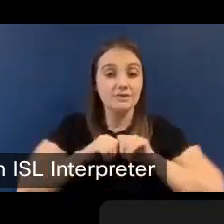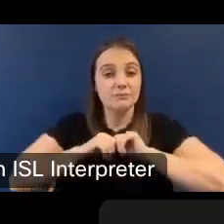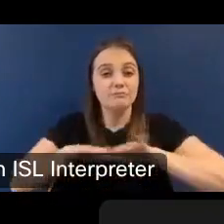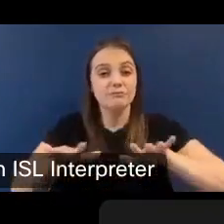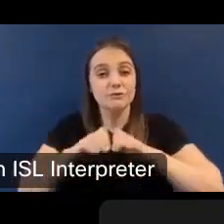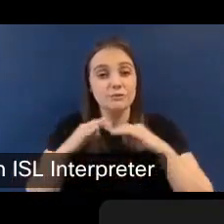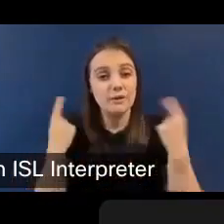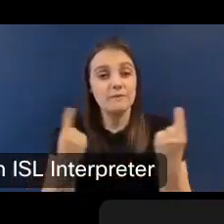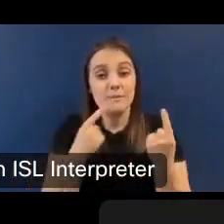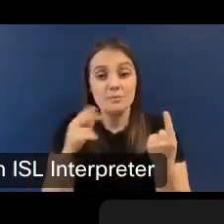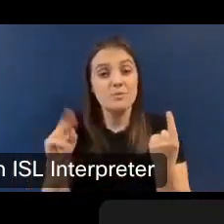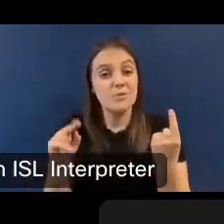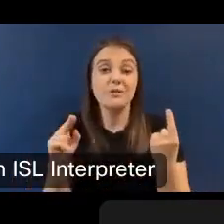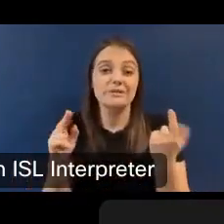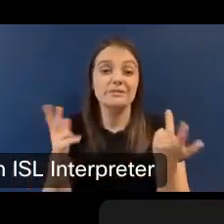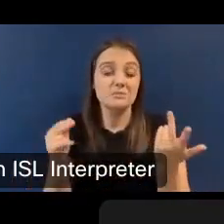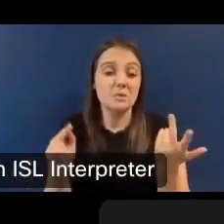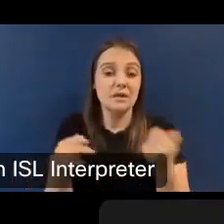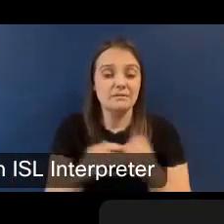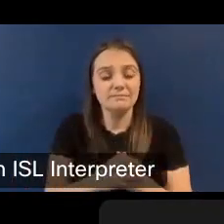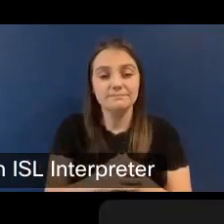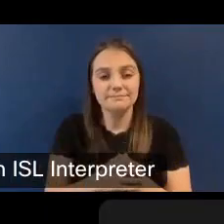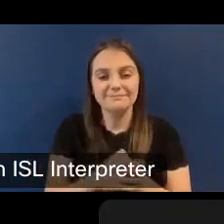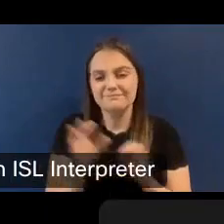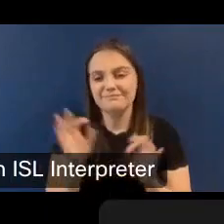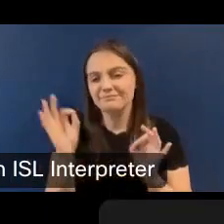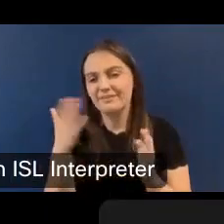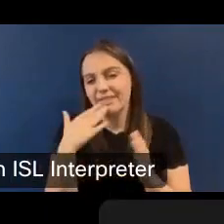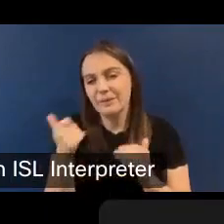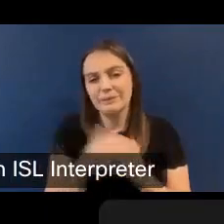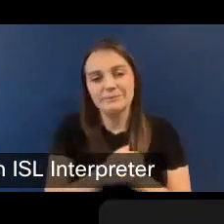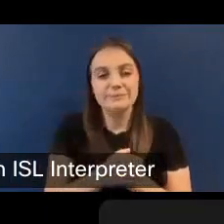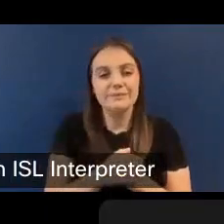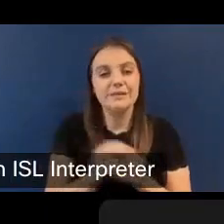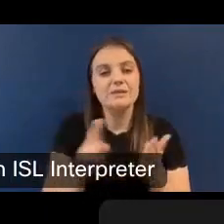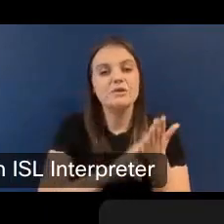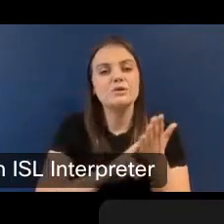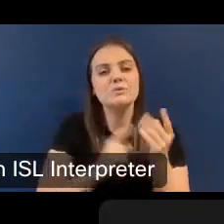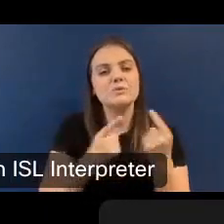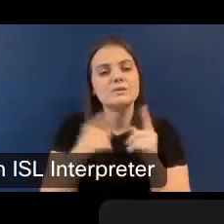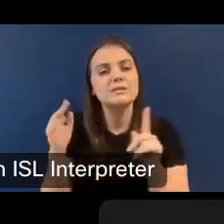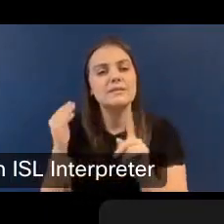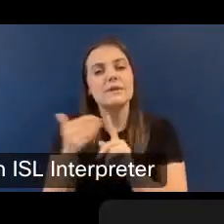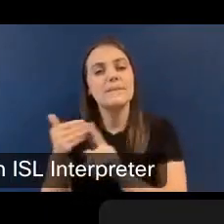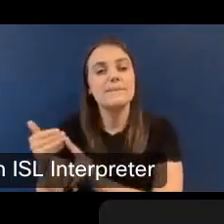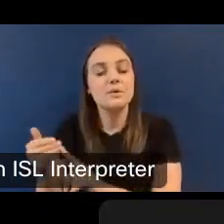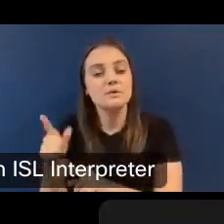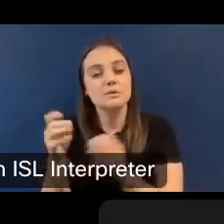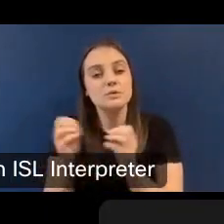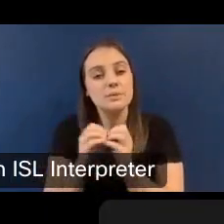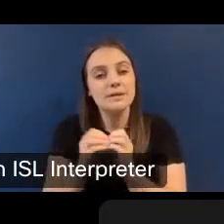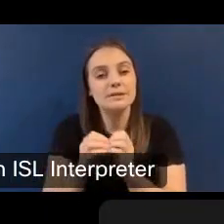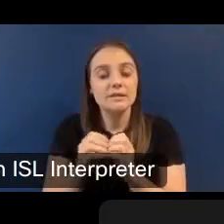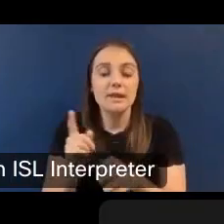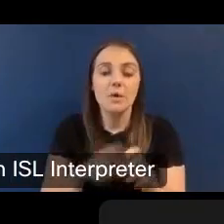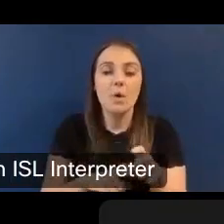something that could be scaled very easily. Yeah, that's fantastic. And again, using other approaches, and you referenced them, Eve, yourself, quality improvement, and